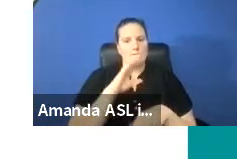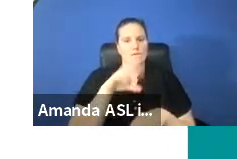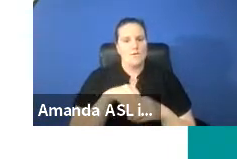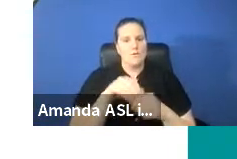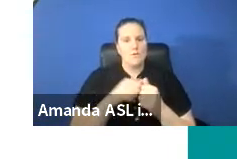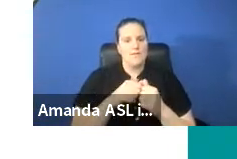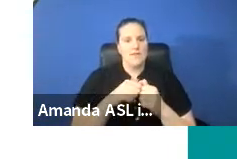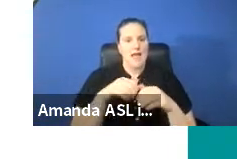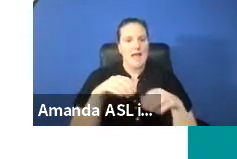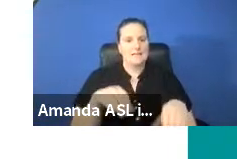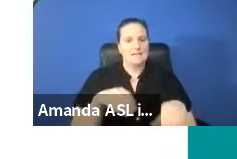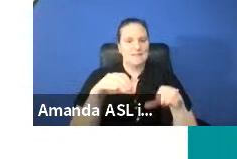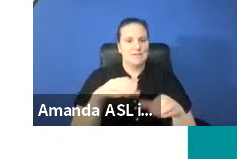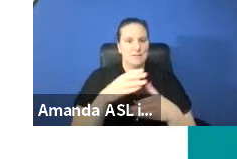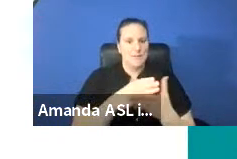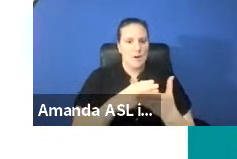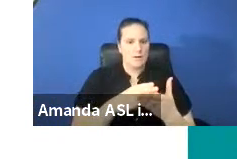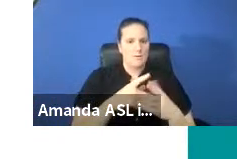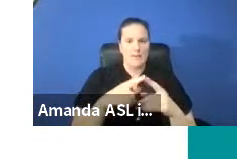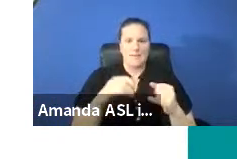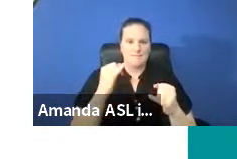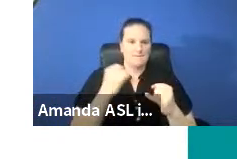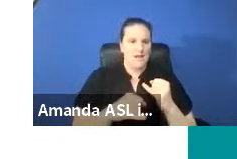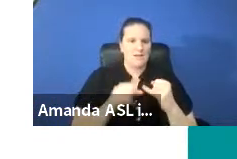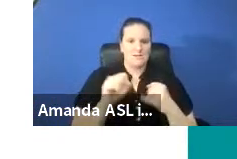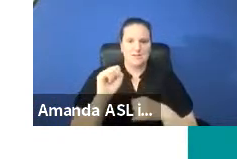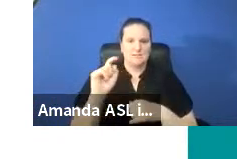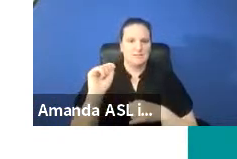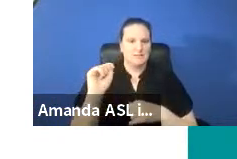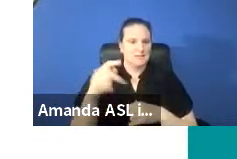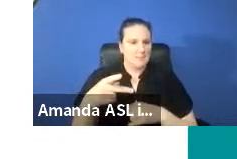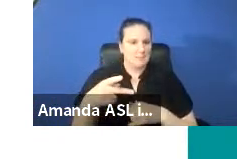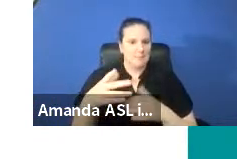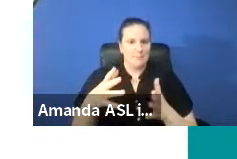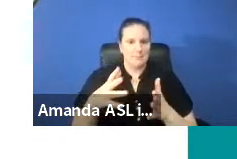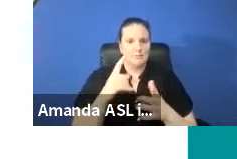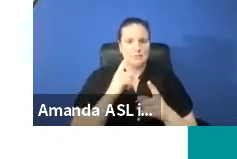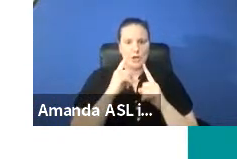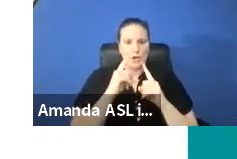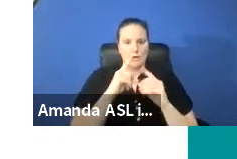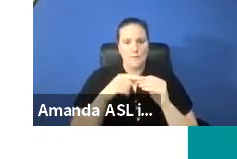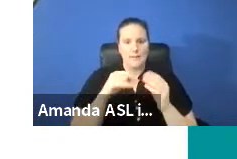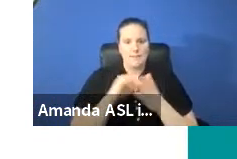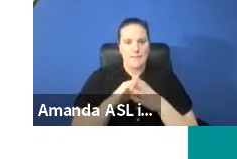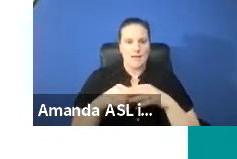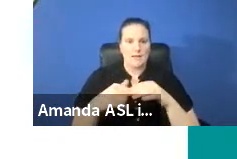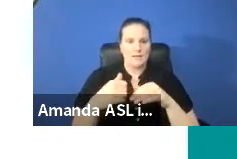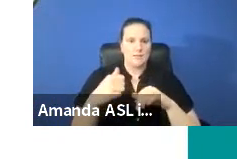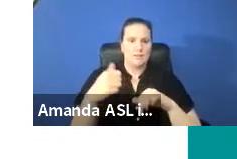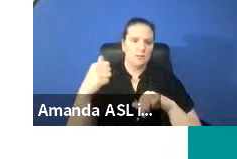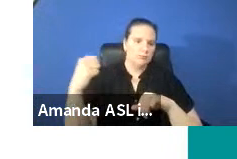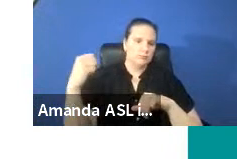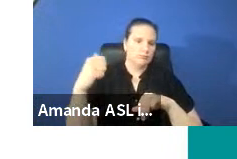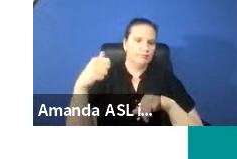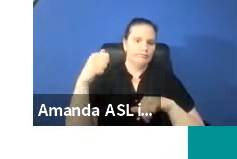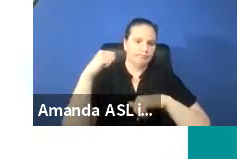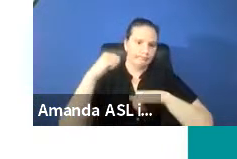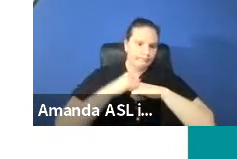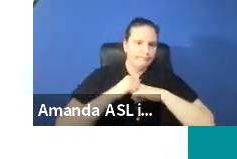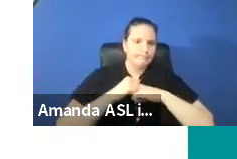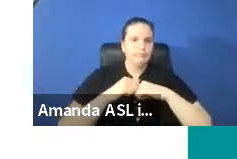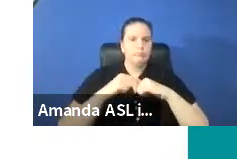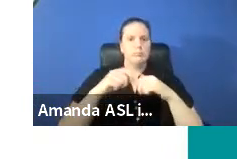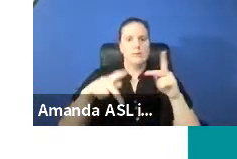activity section. But this final step was really trying to speak to that concreteness that I think a lot of you are looking